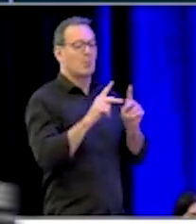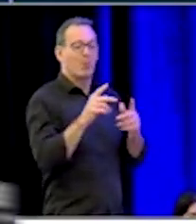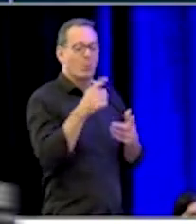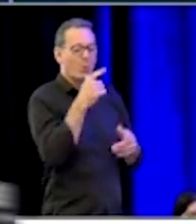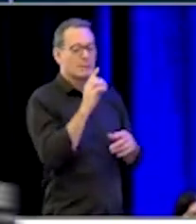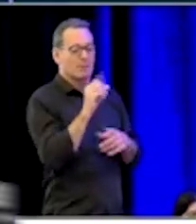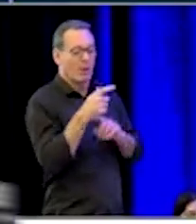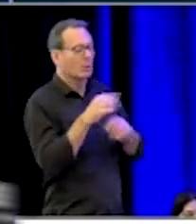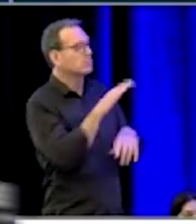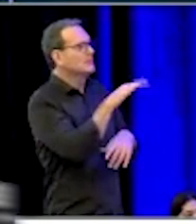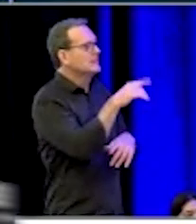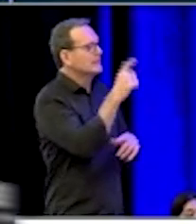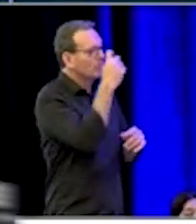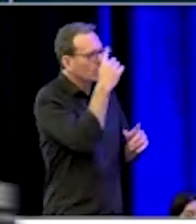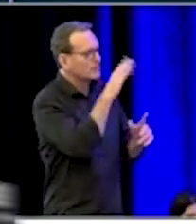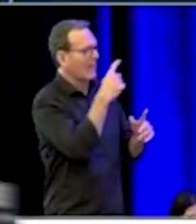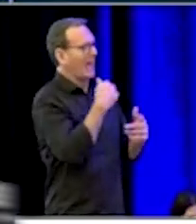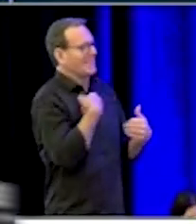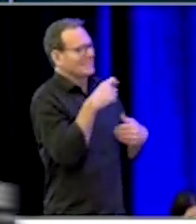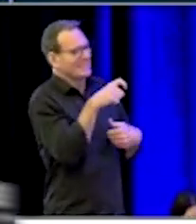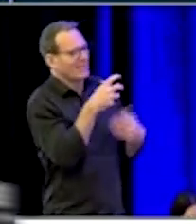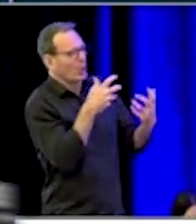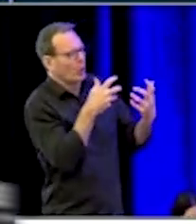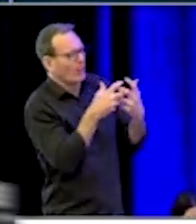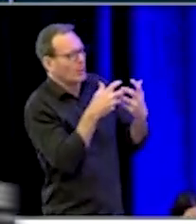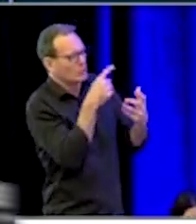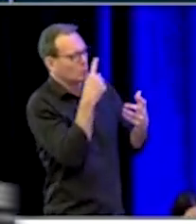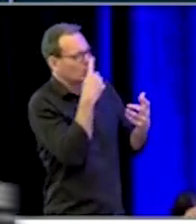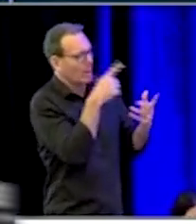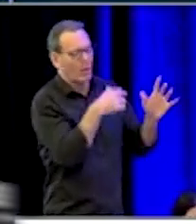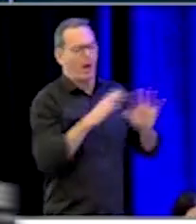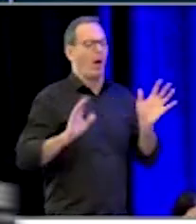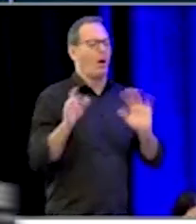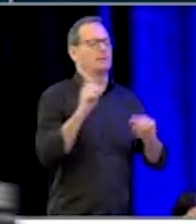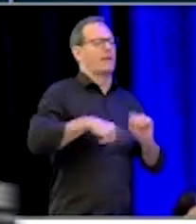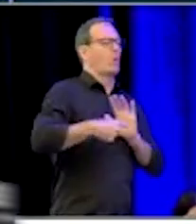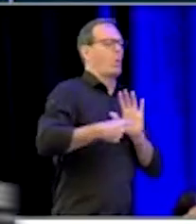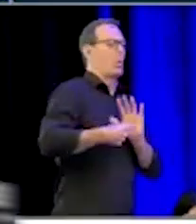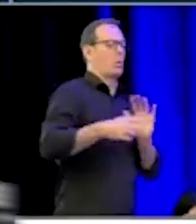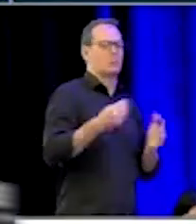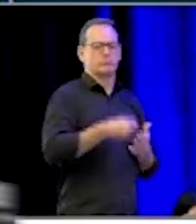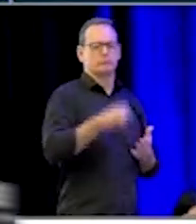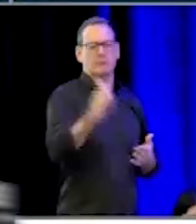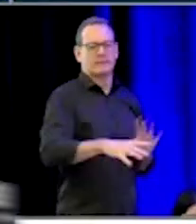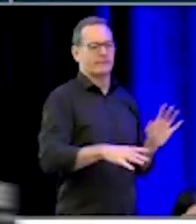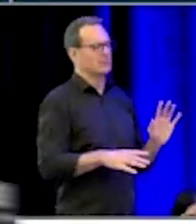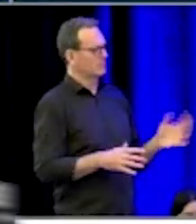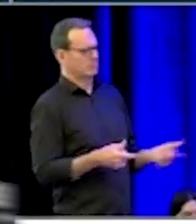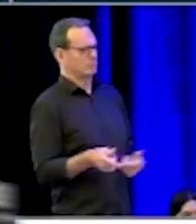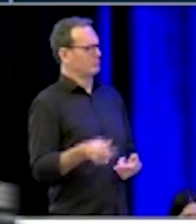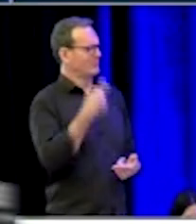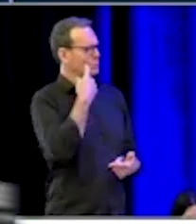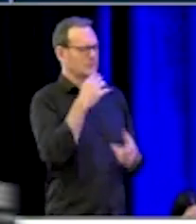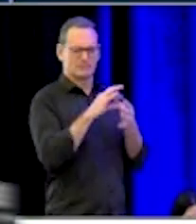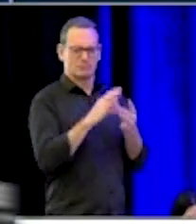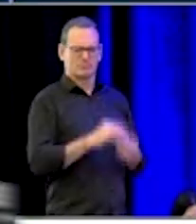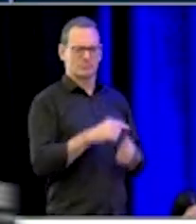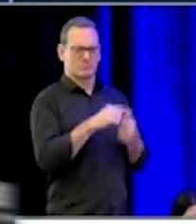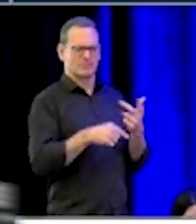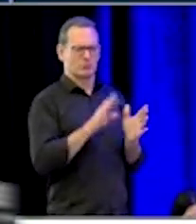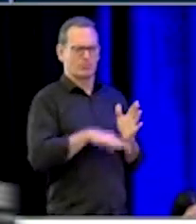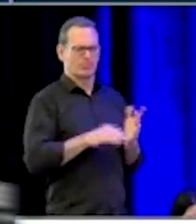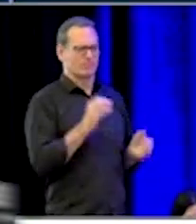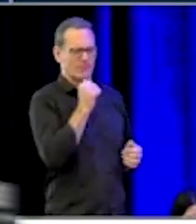accommodations because it's supposedly too expensive. So this translates to folks being uncomfortable